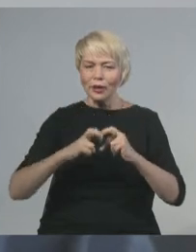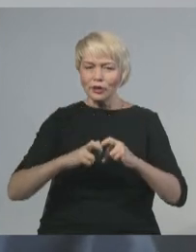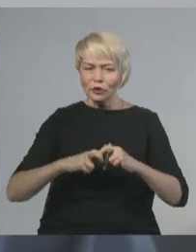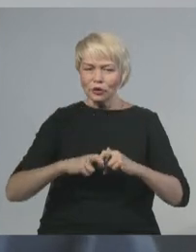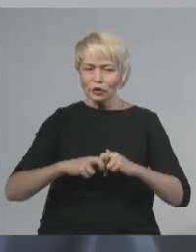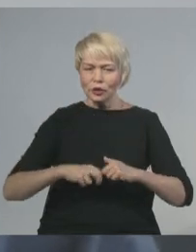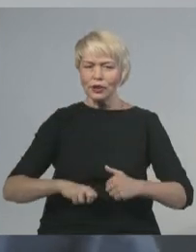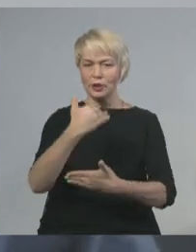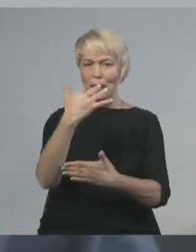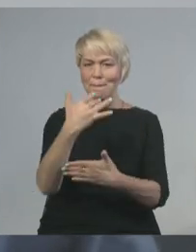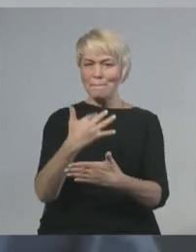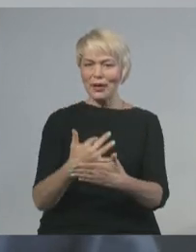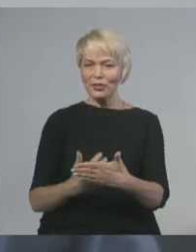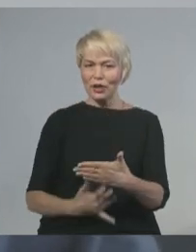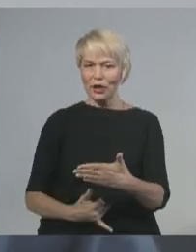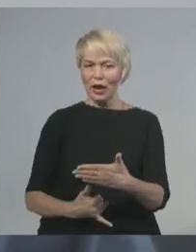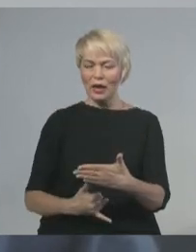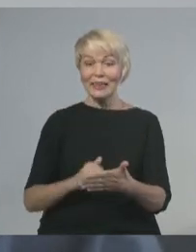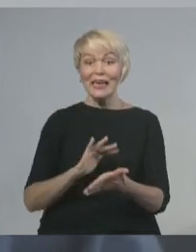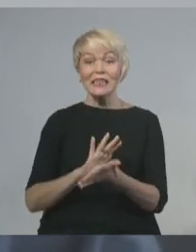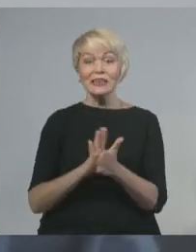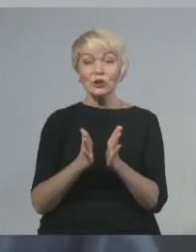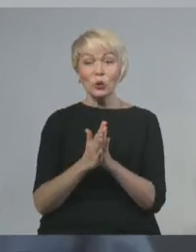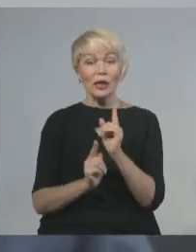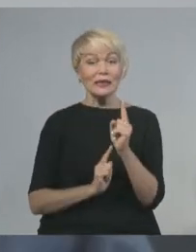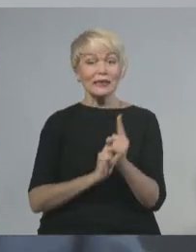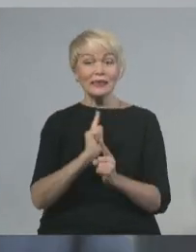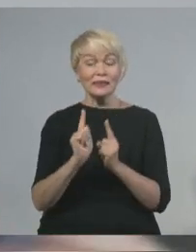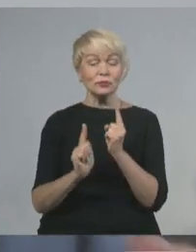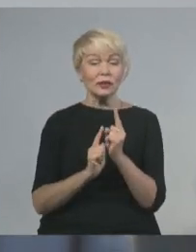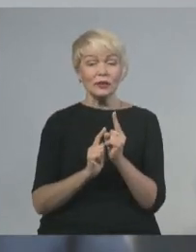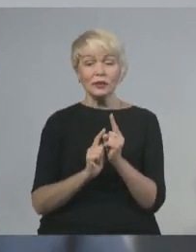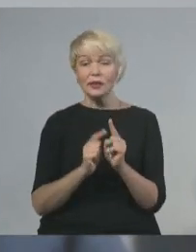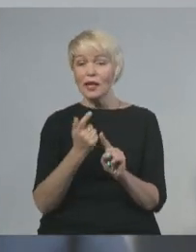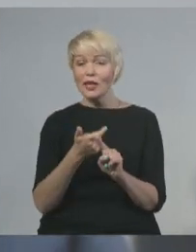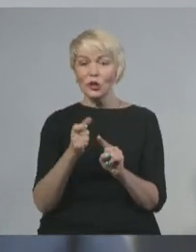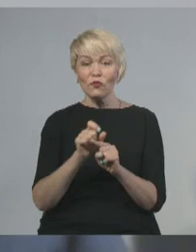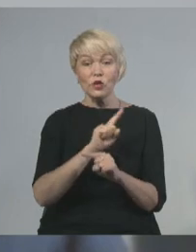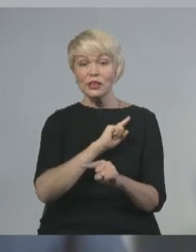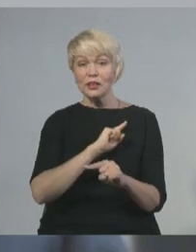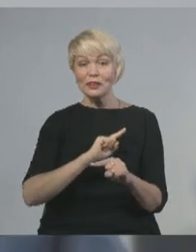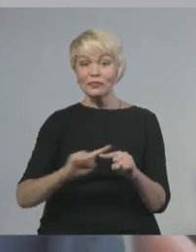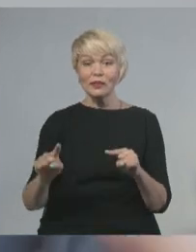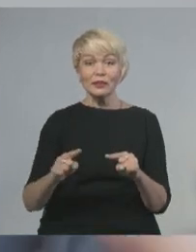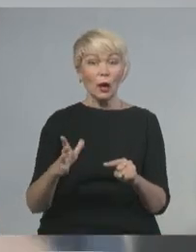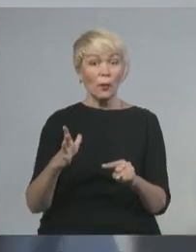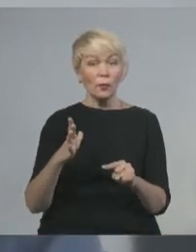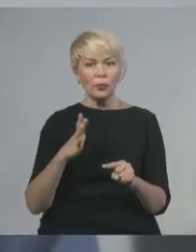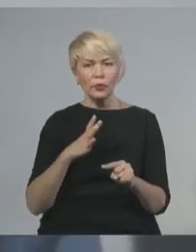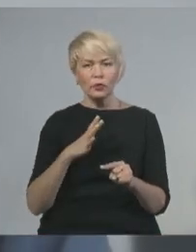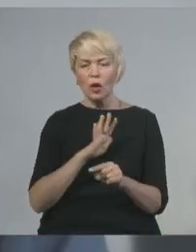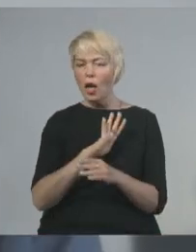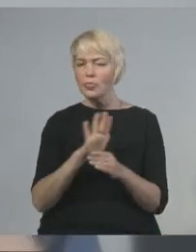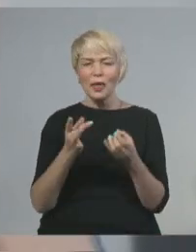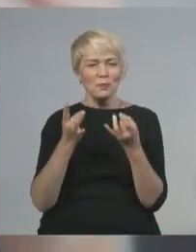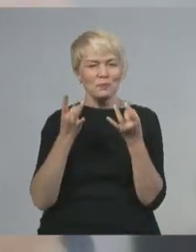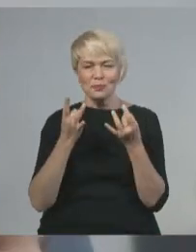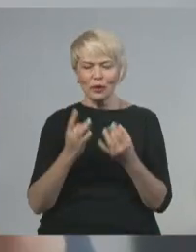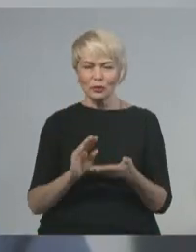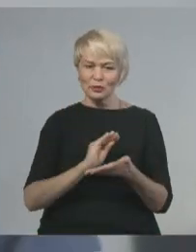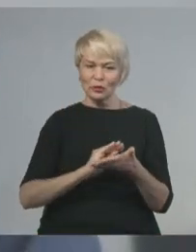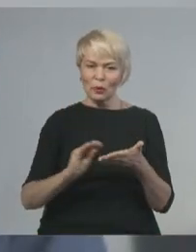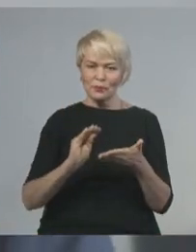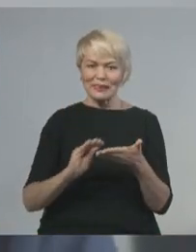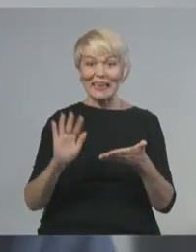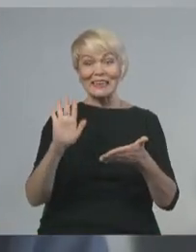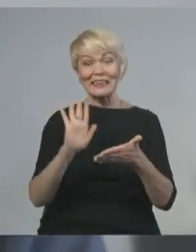the situation was changing rapidly so that was a bit challenging to come up with something that wouldn't change in a week before